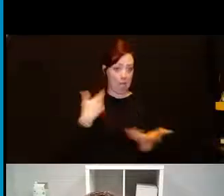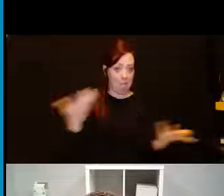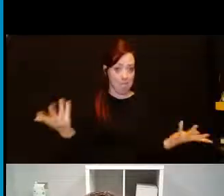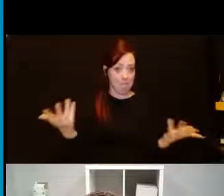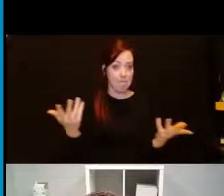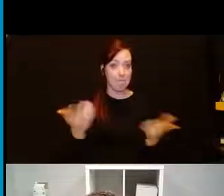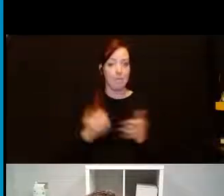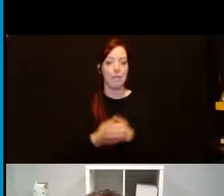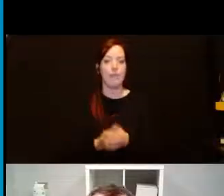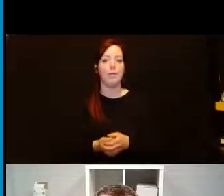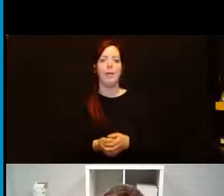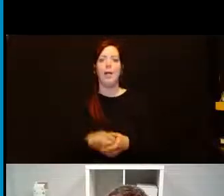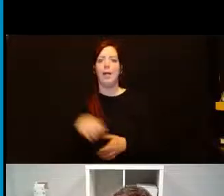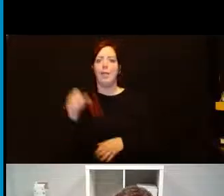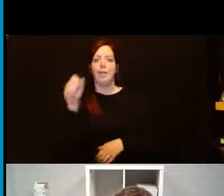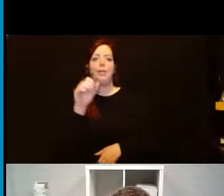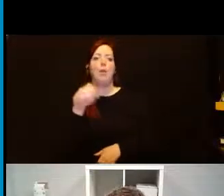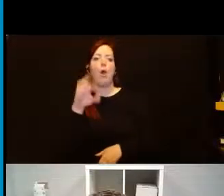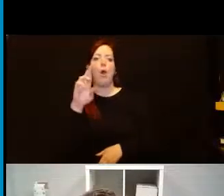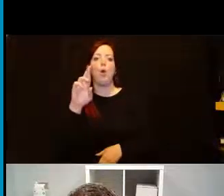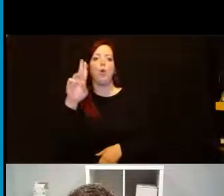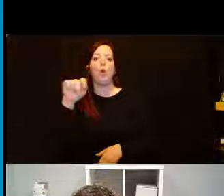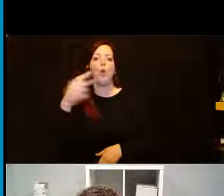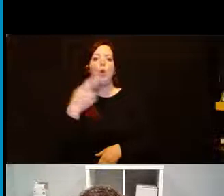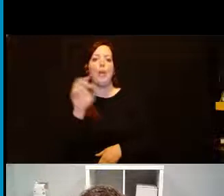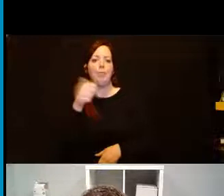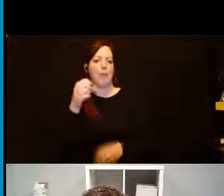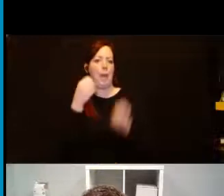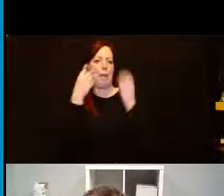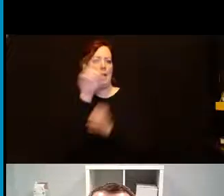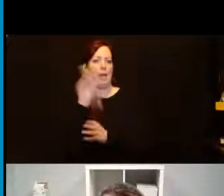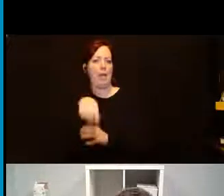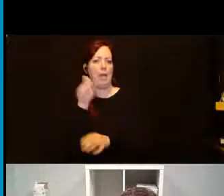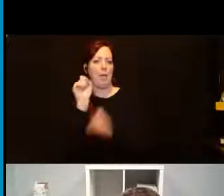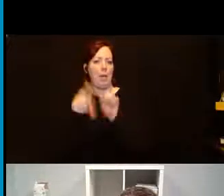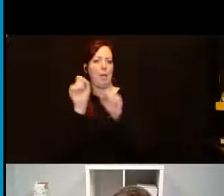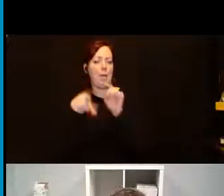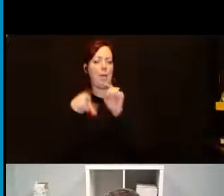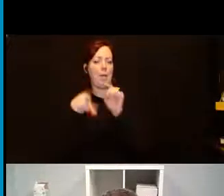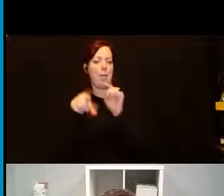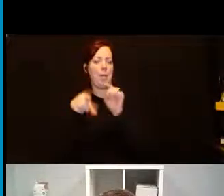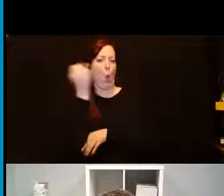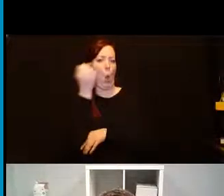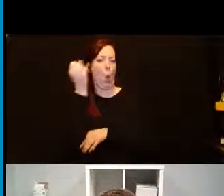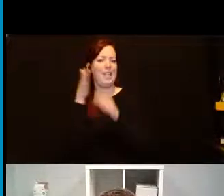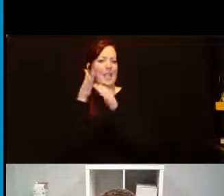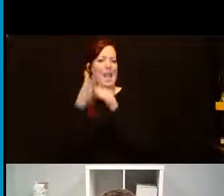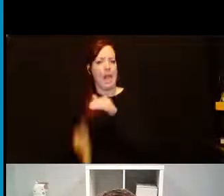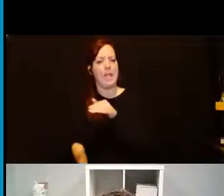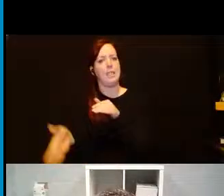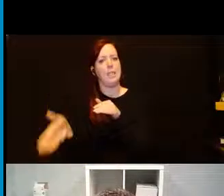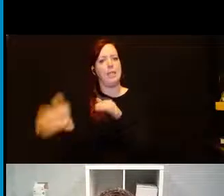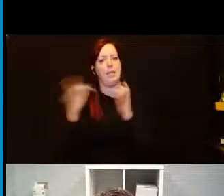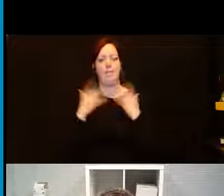of questions coming for you, Hugh, but we're going to hold them to the very end. Certainly. So bear with us. Thank you